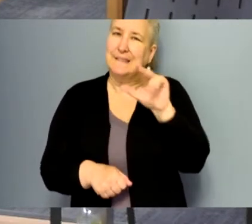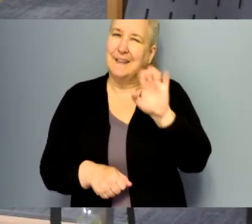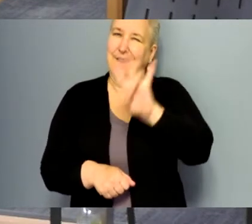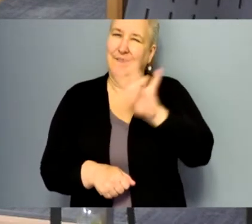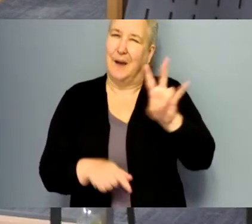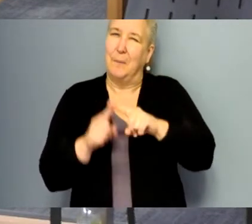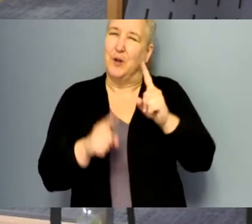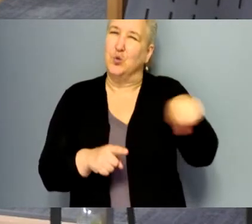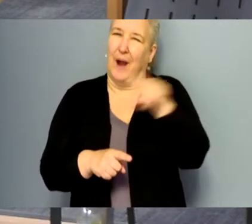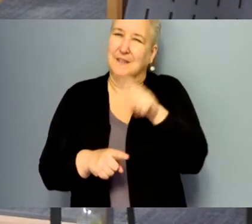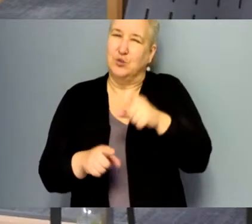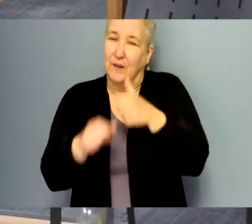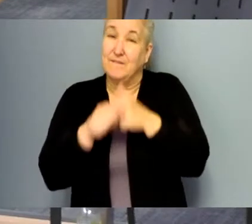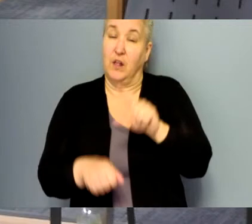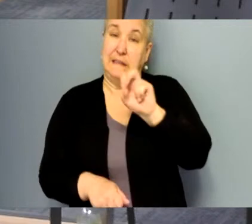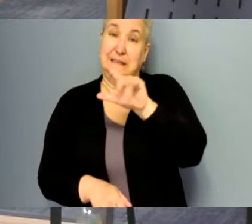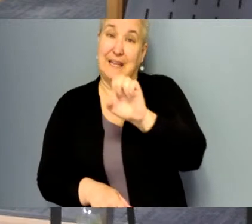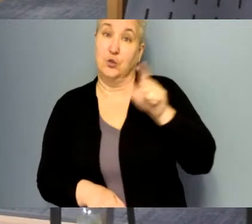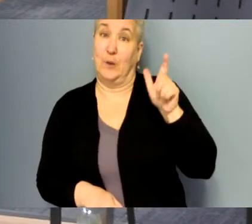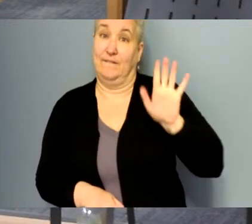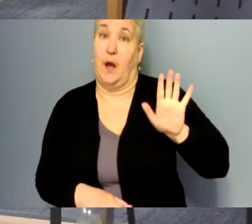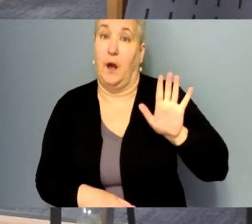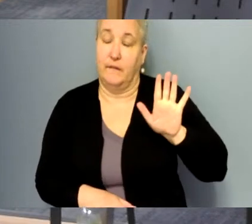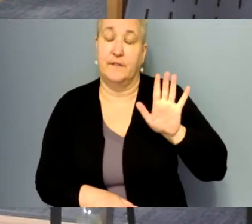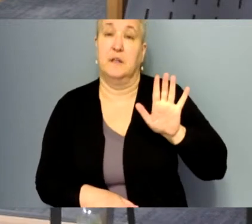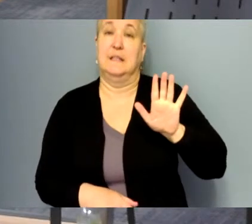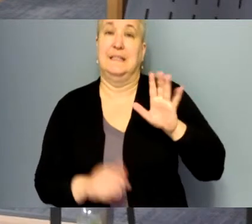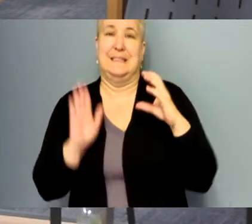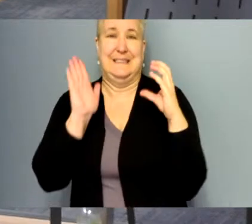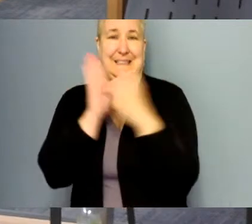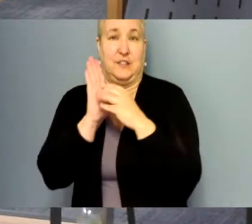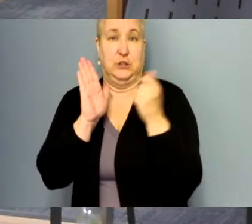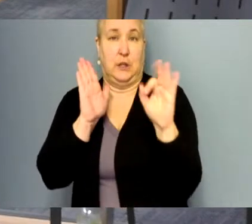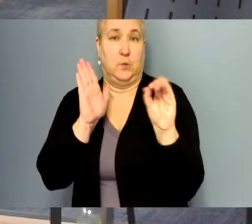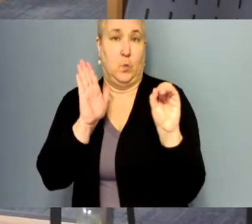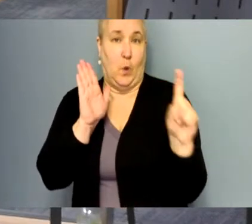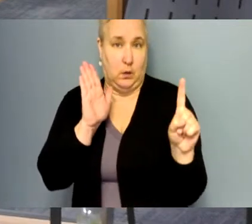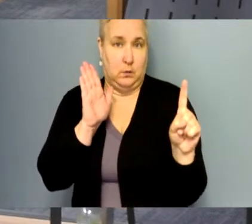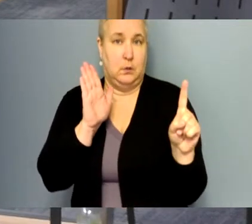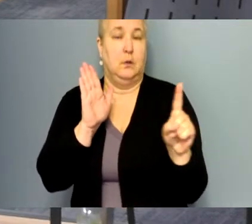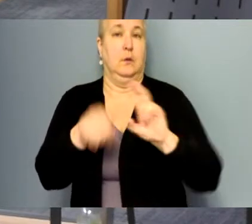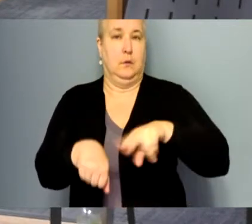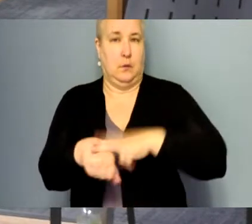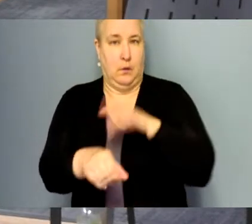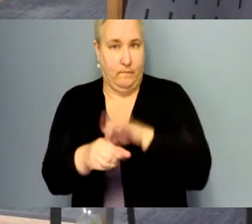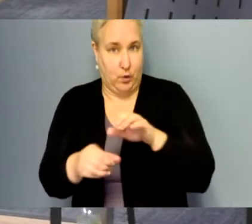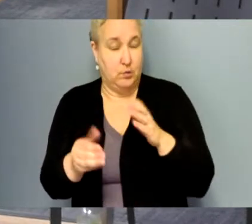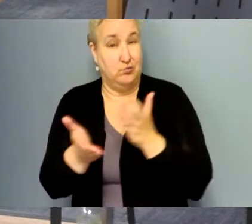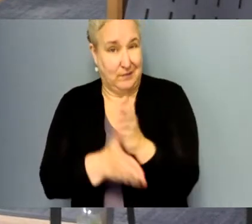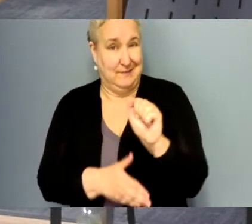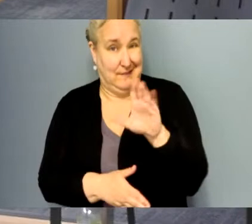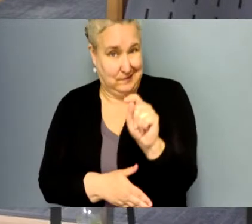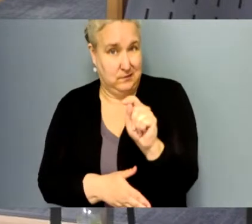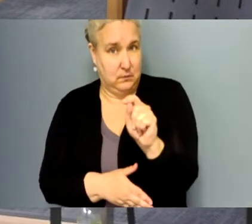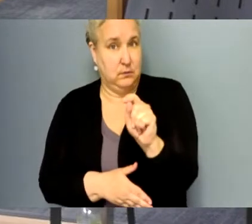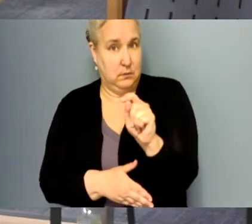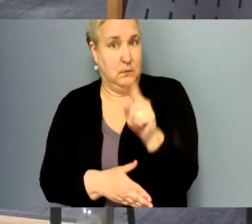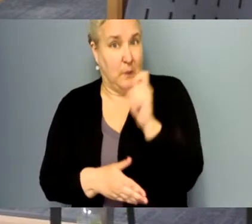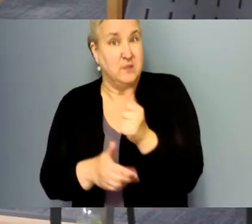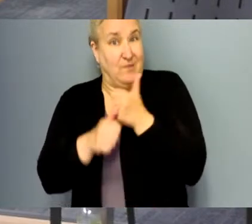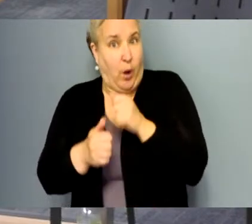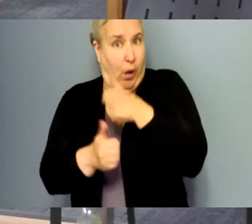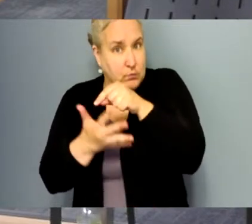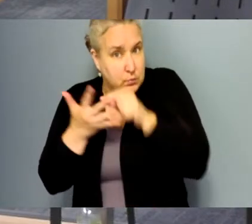need to follow Title 25, Section 1901 and the National Voter Rights Act. So you have to follow those as